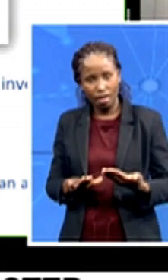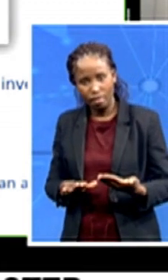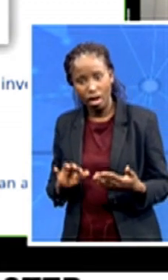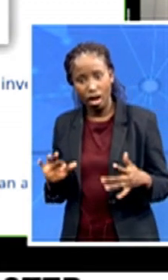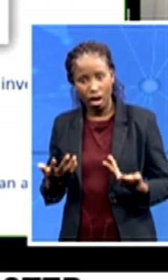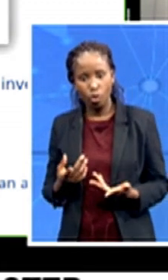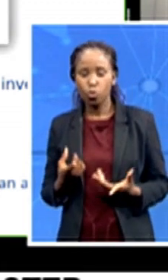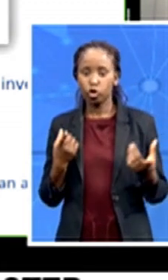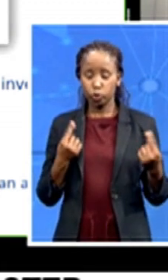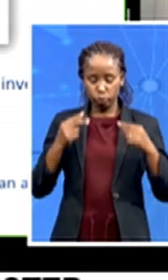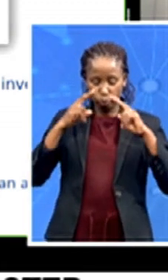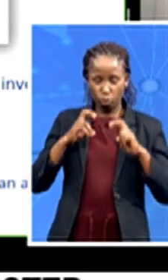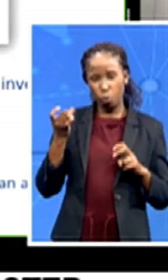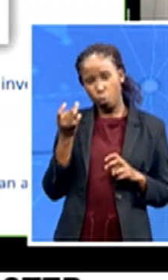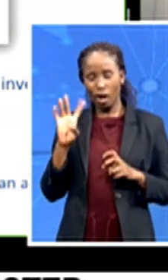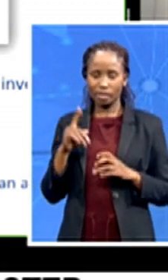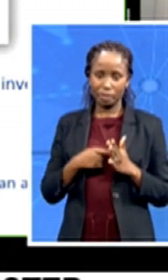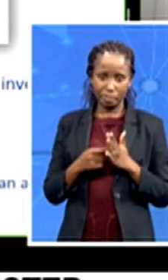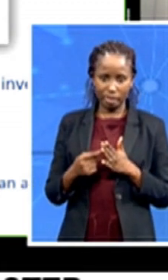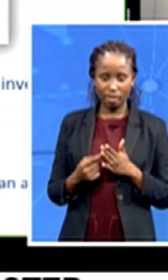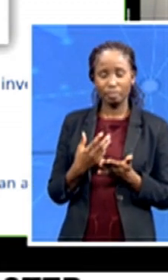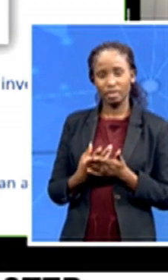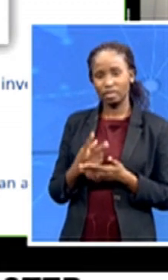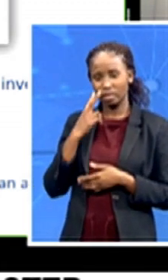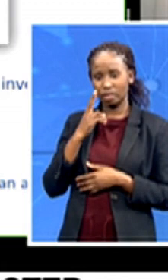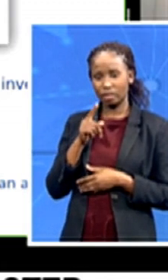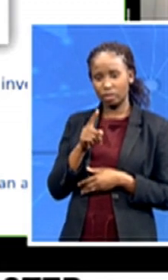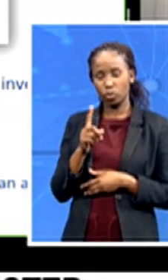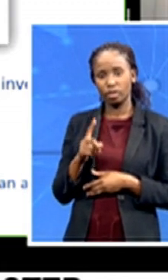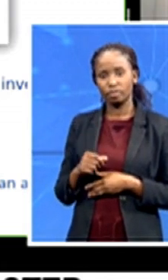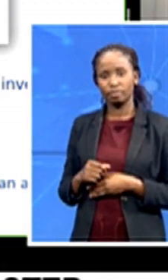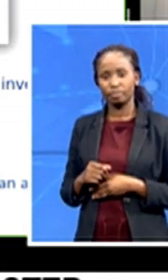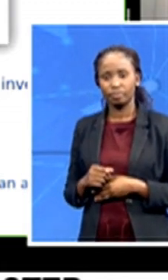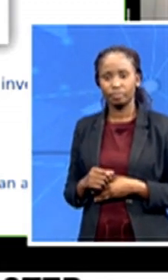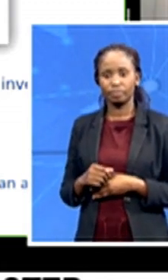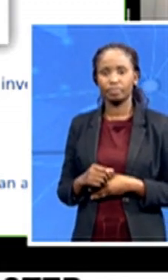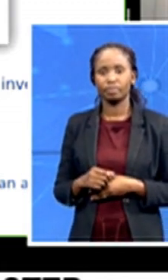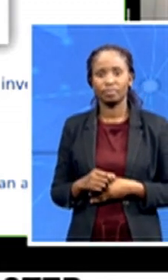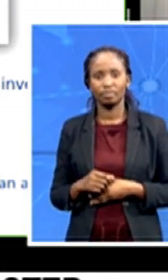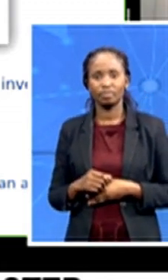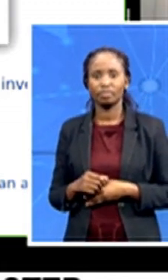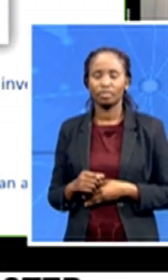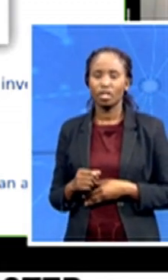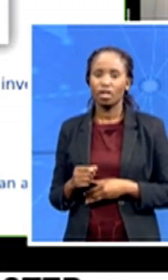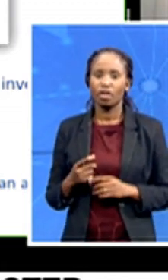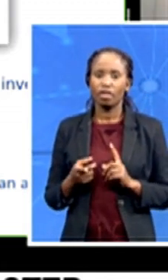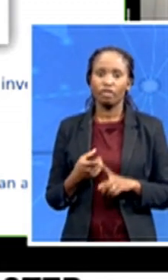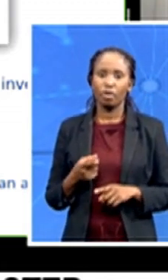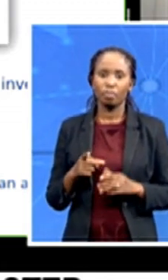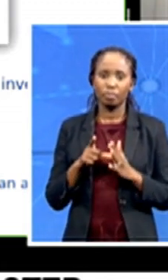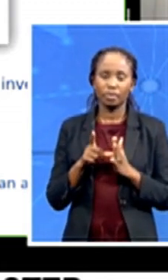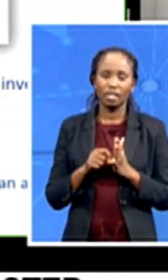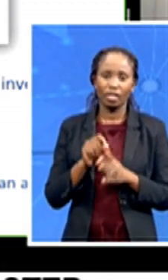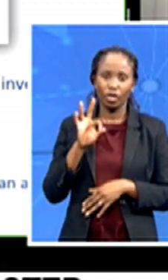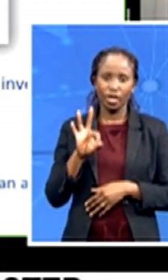you will see that there has been up to the 31st of August, 86 reports